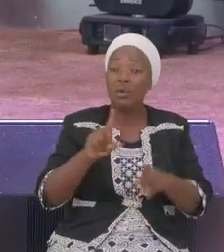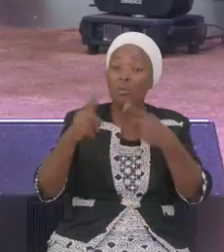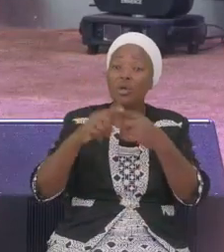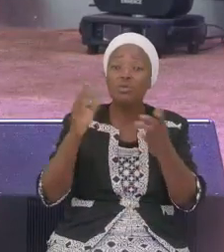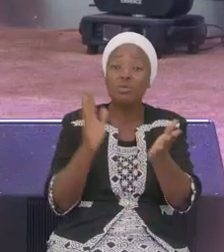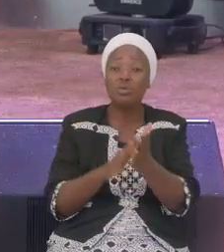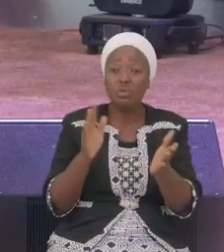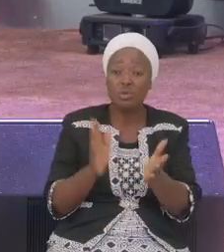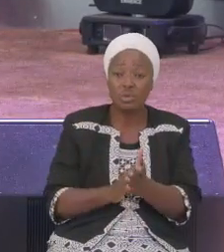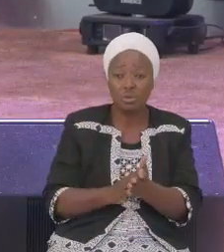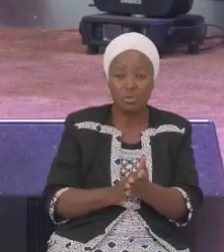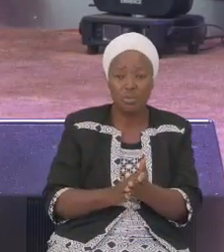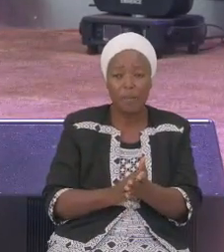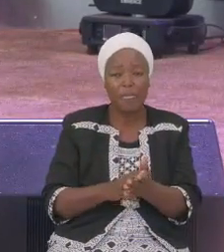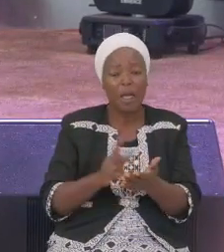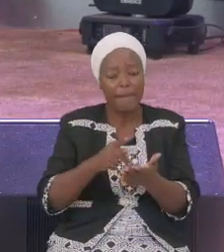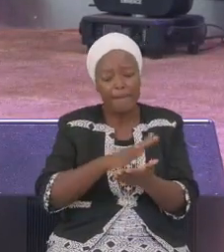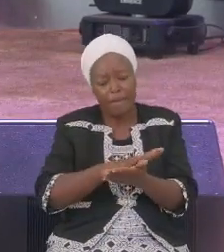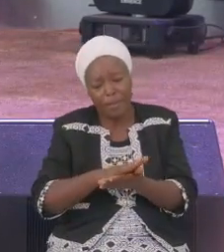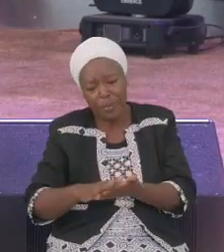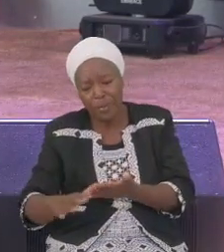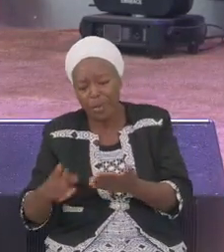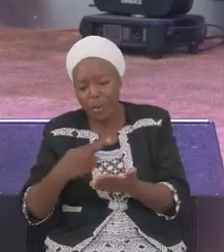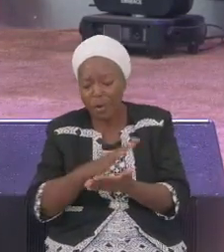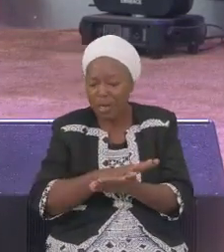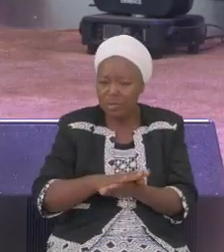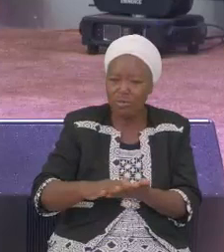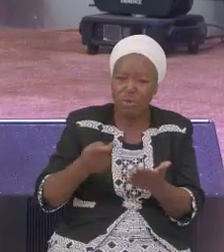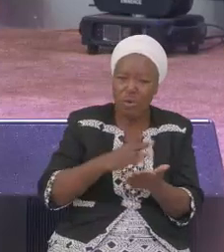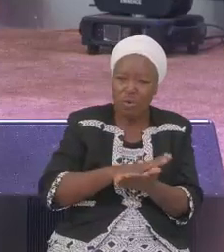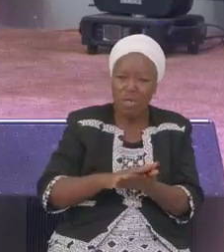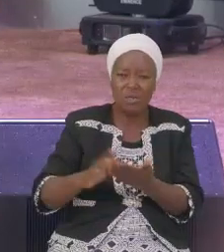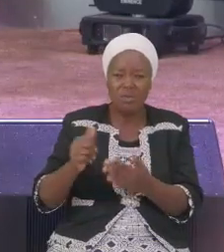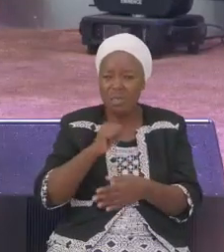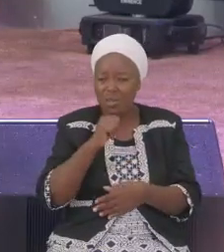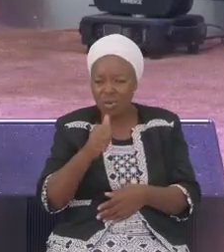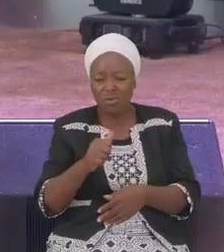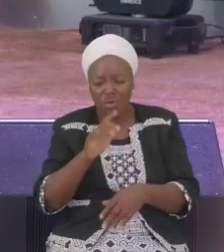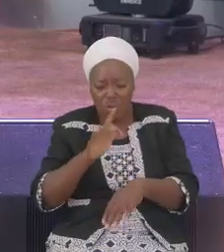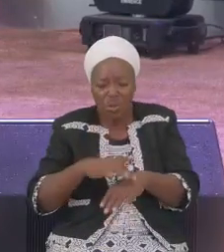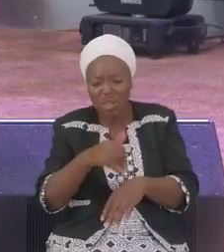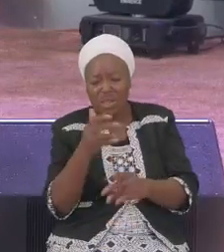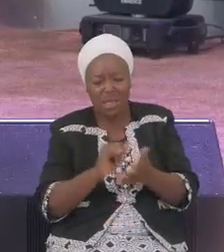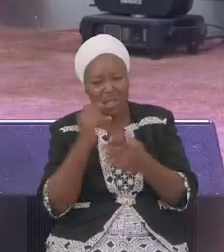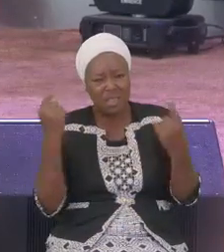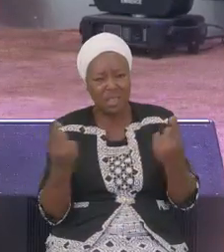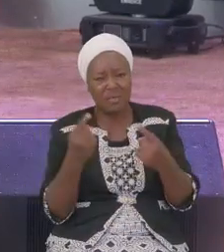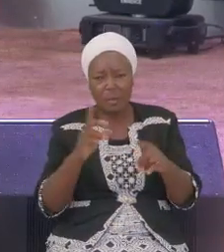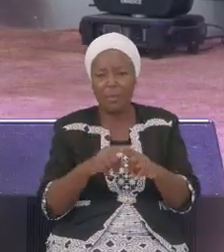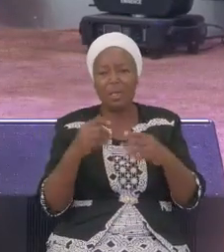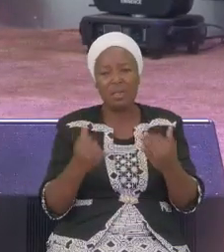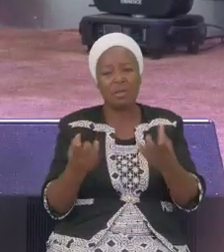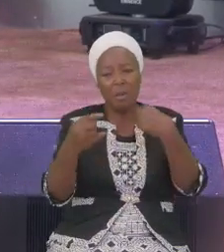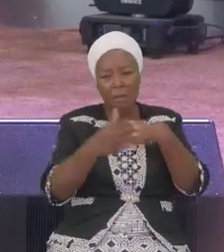he peeled righteous, holy, and he will not touch anything that is evil. Now he's come